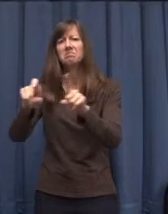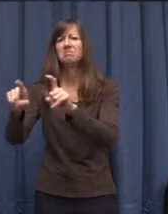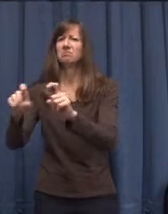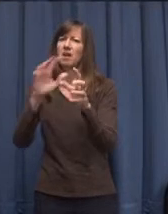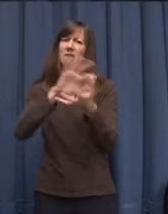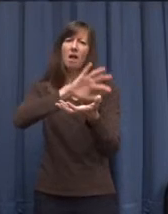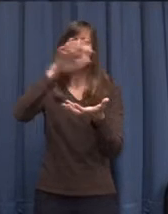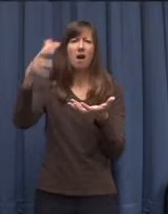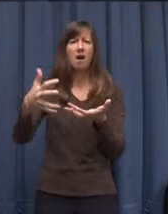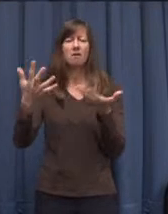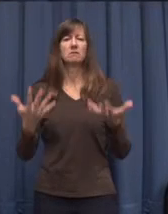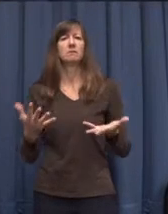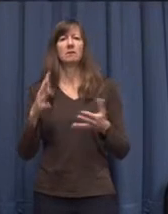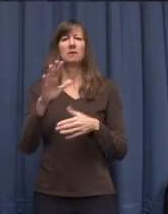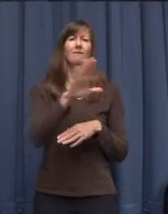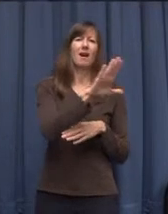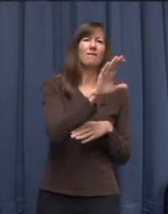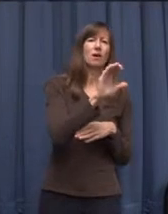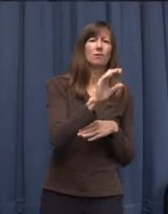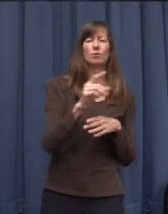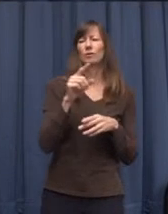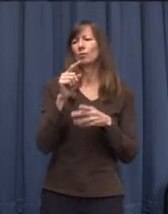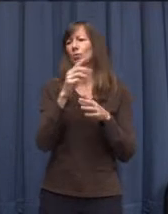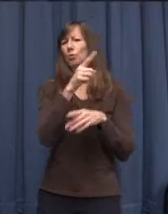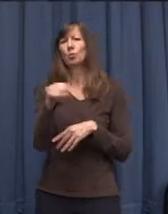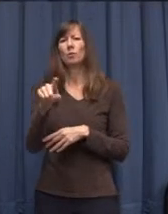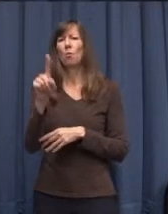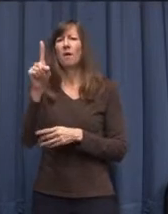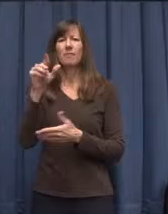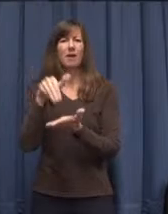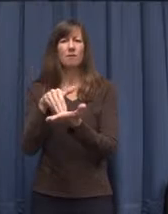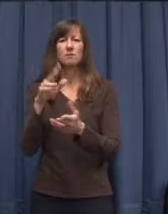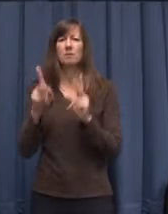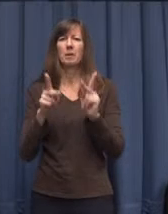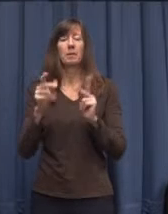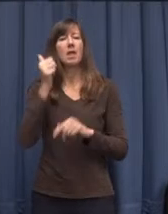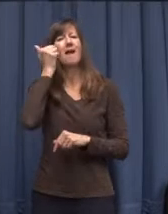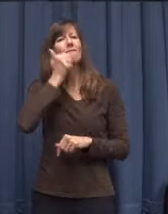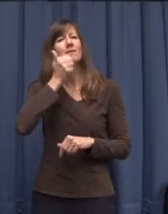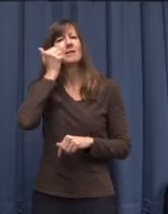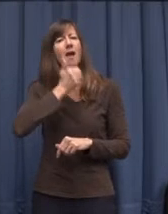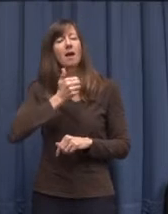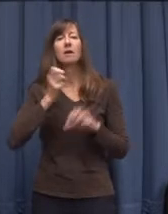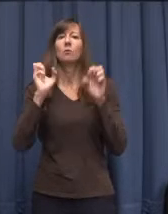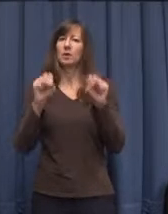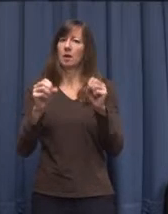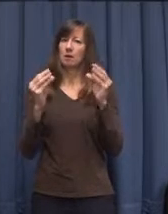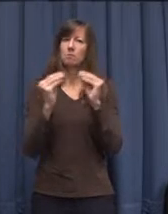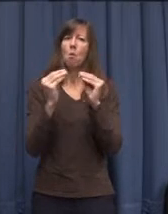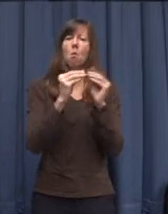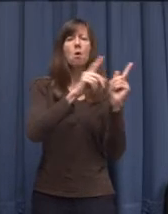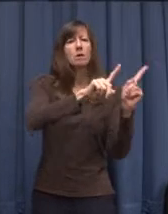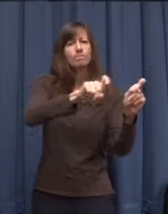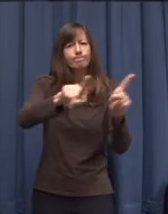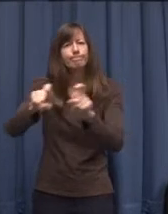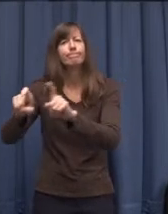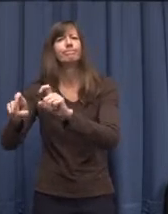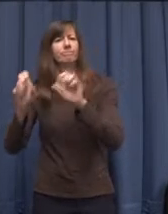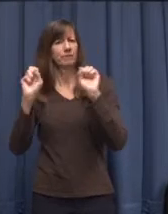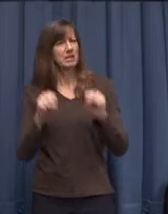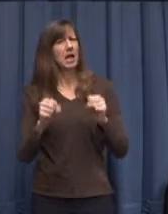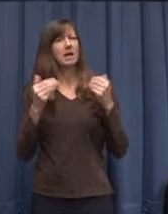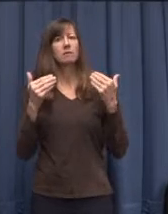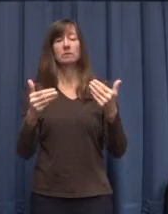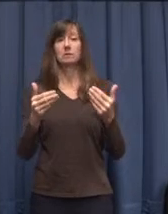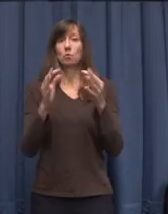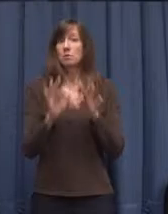testing somewhere from 500 to 1,000 people per day. And we can do more, so that is important that we all know and that we